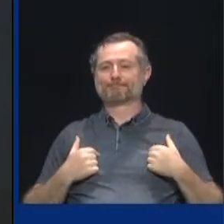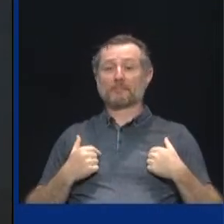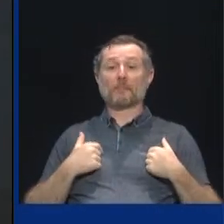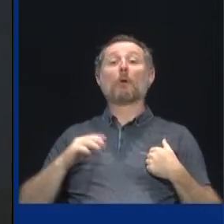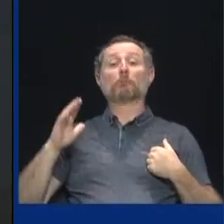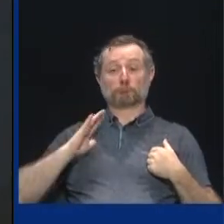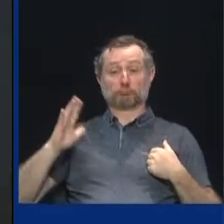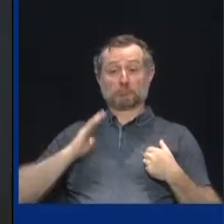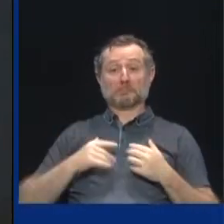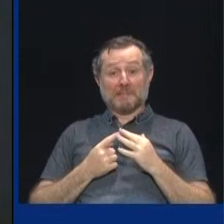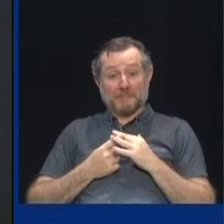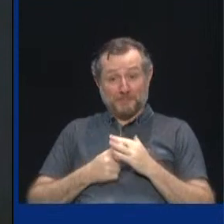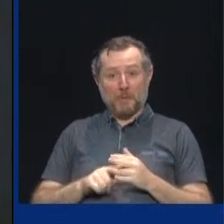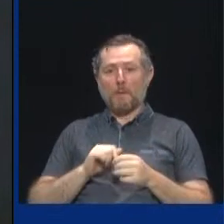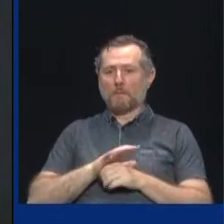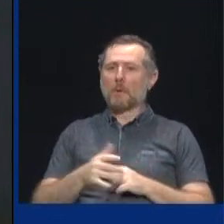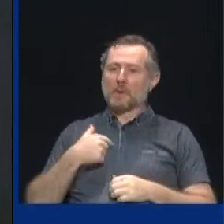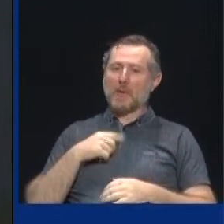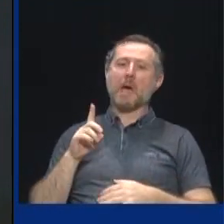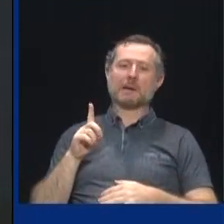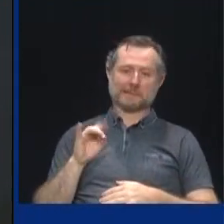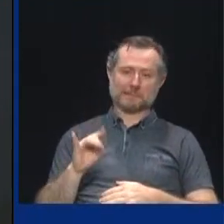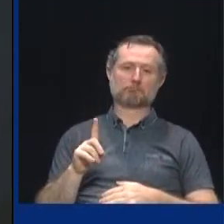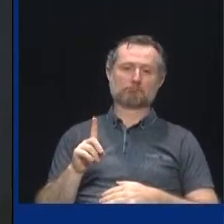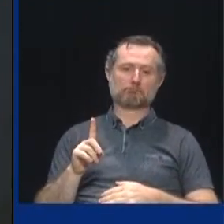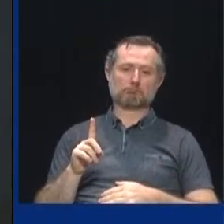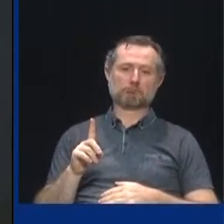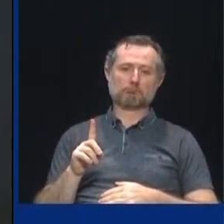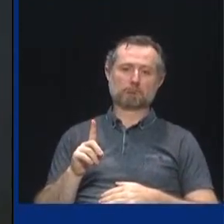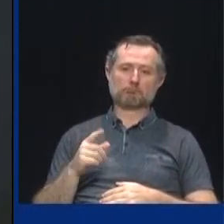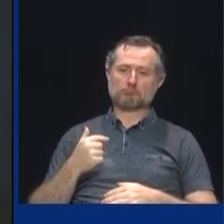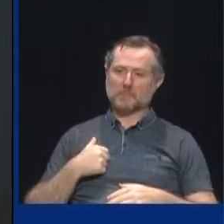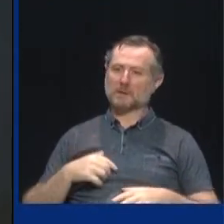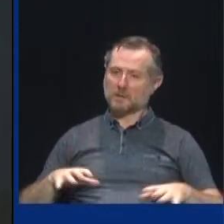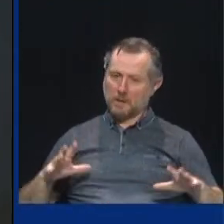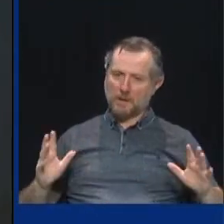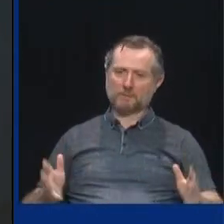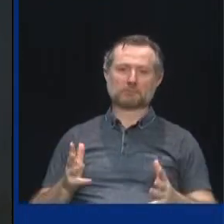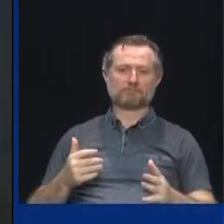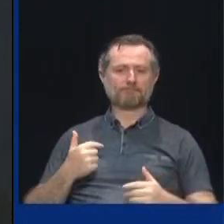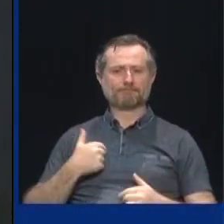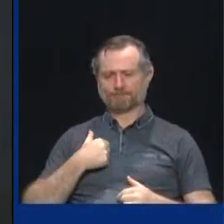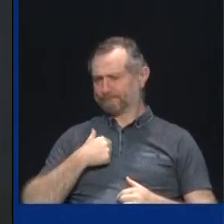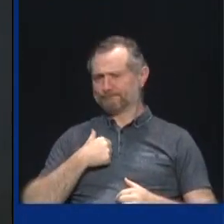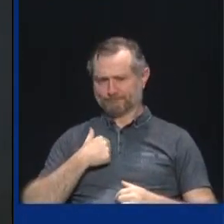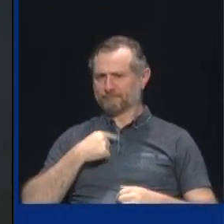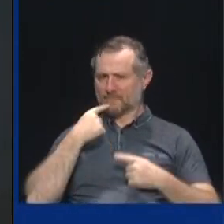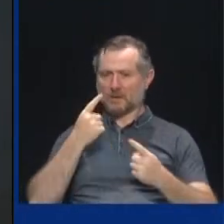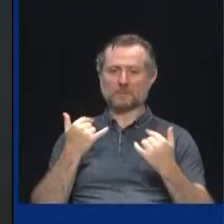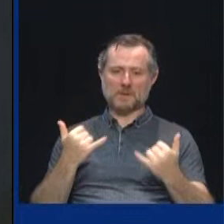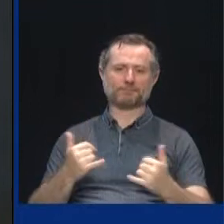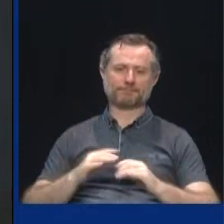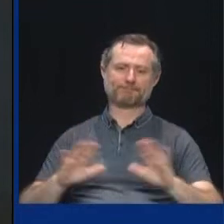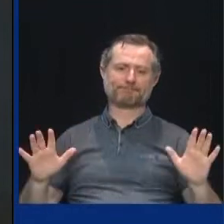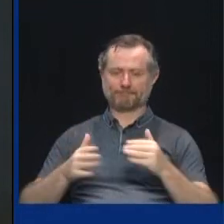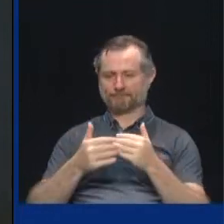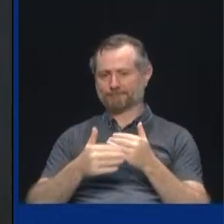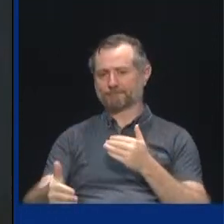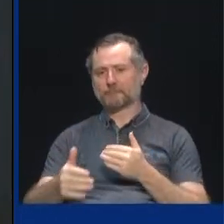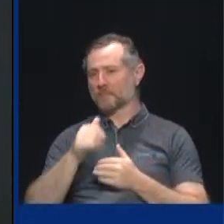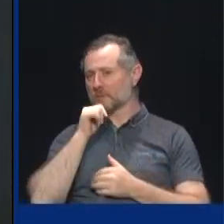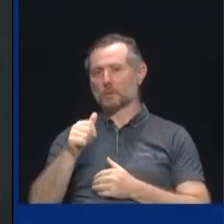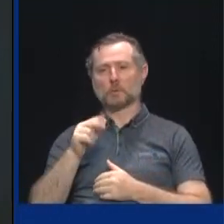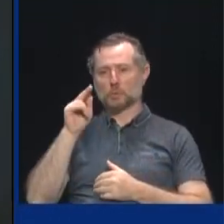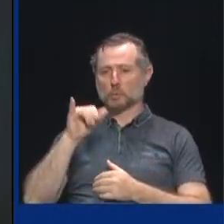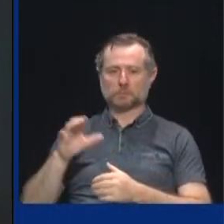the pandemic, right? And we had that conversation. I said this is no longer a New York City